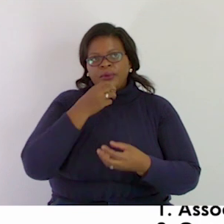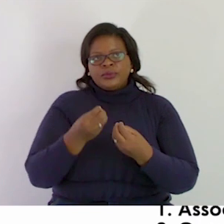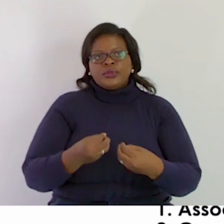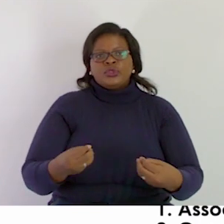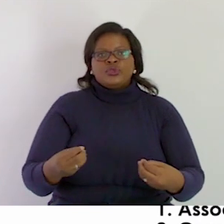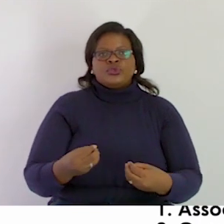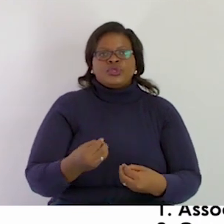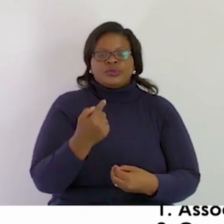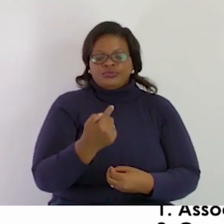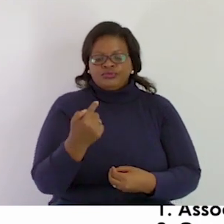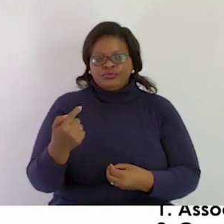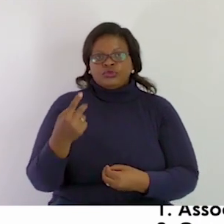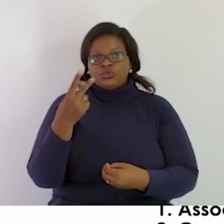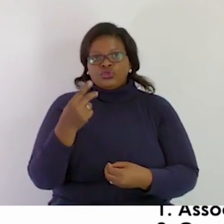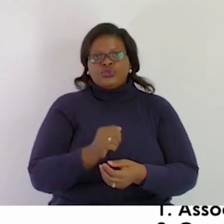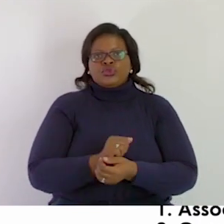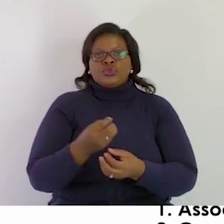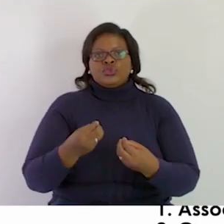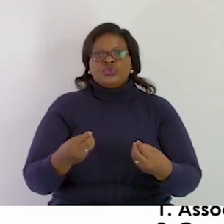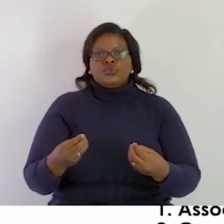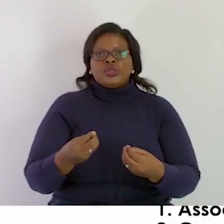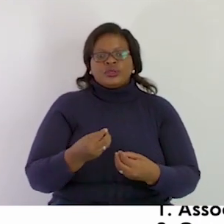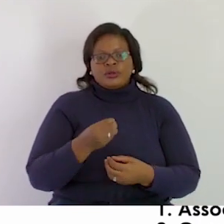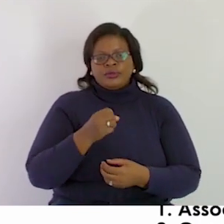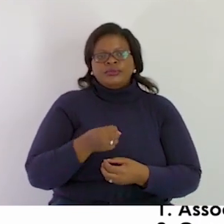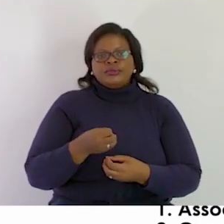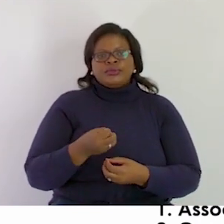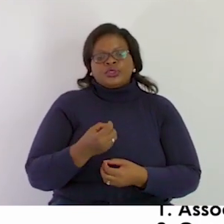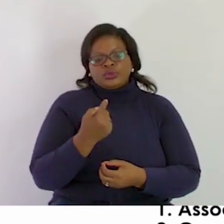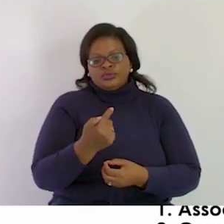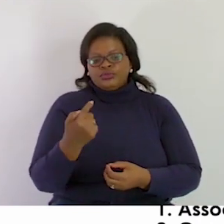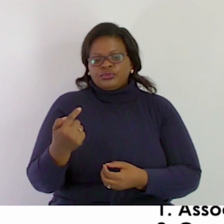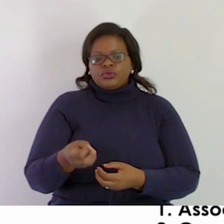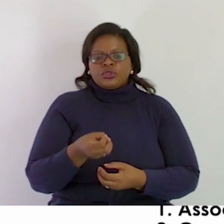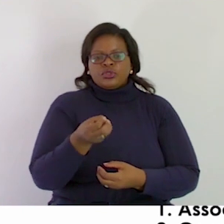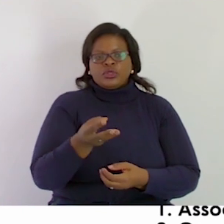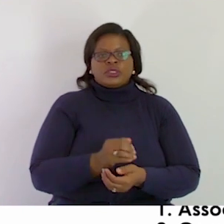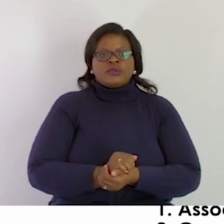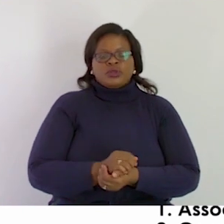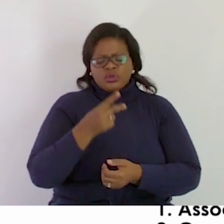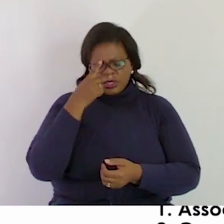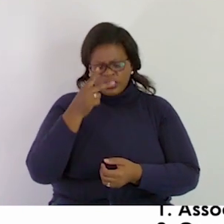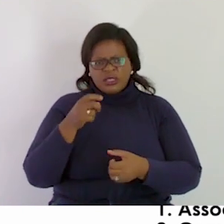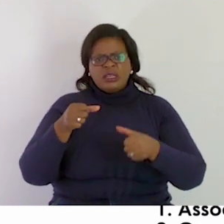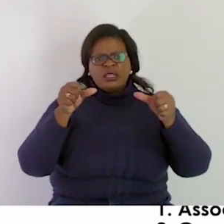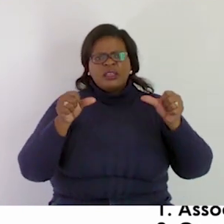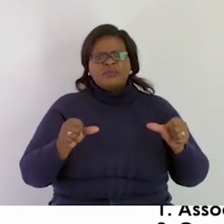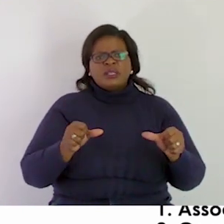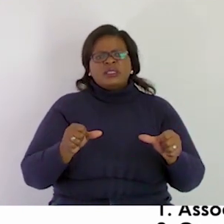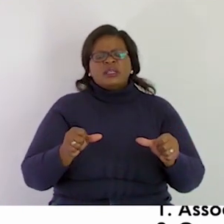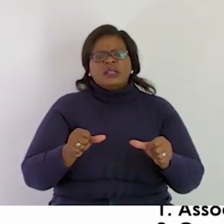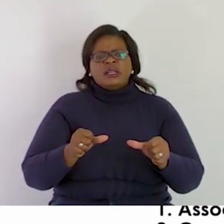of them. Now if you look at the pictures, you can see the granny there. She's giving some